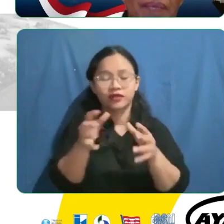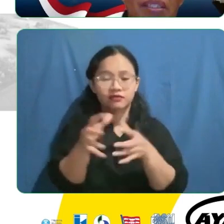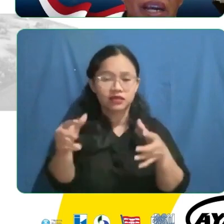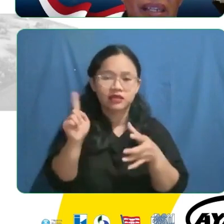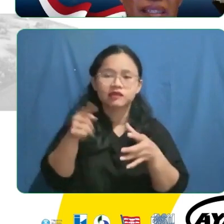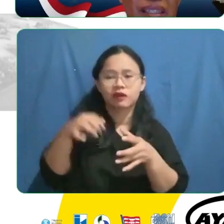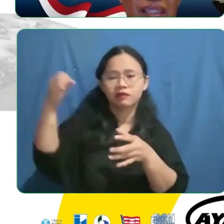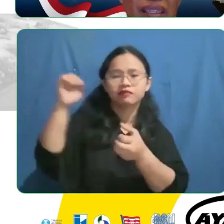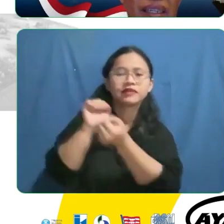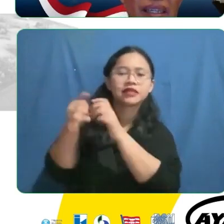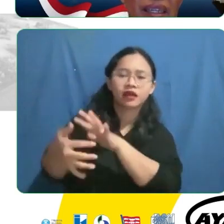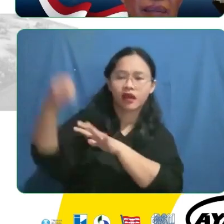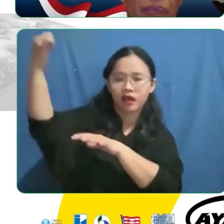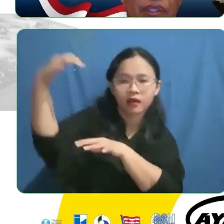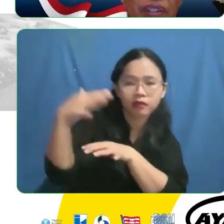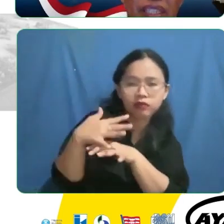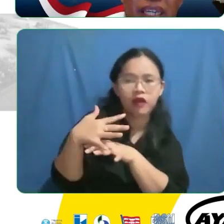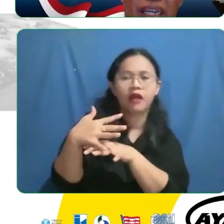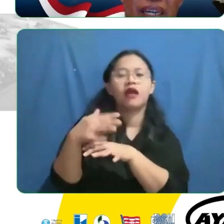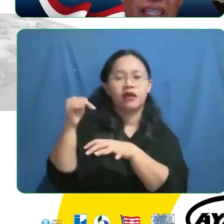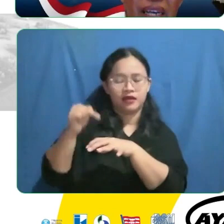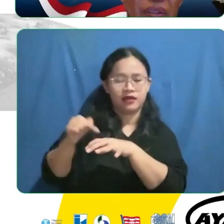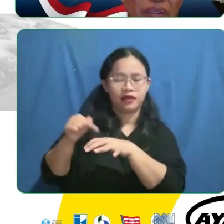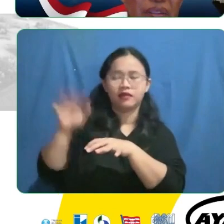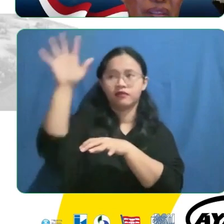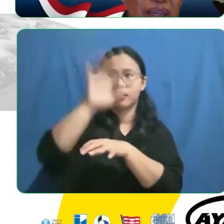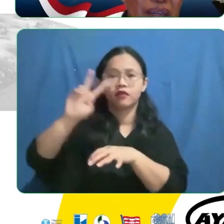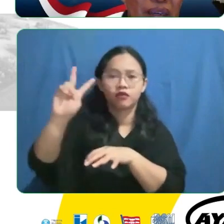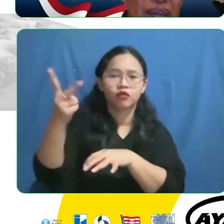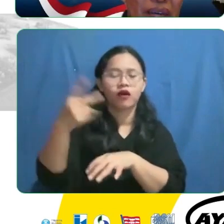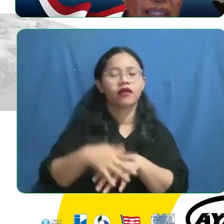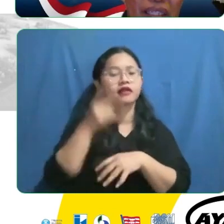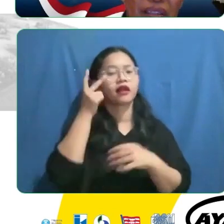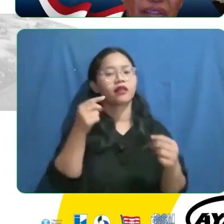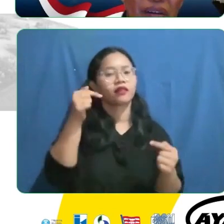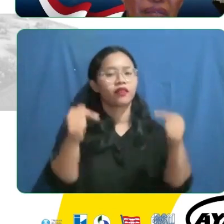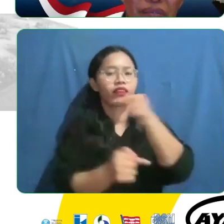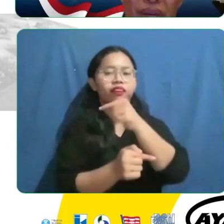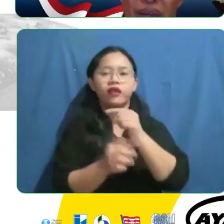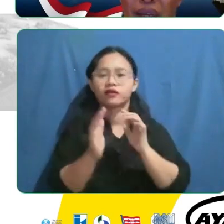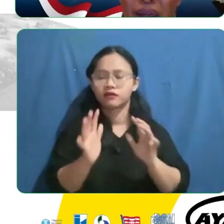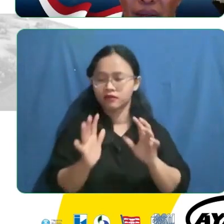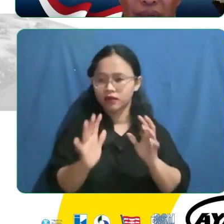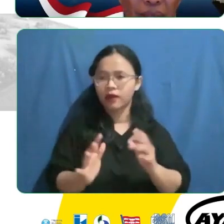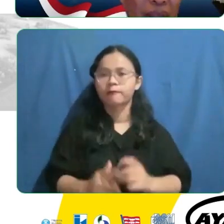climate change, the proportion is increased. So you can see the total of